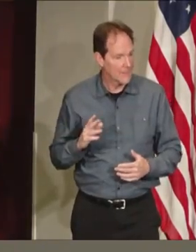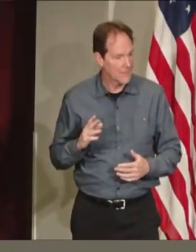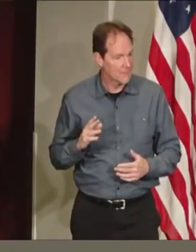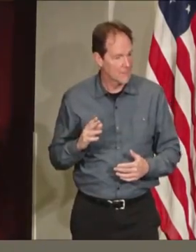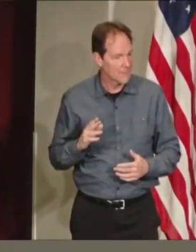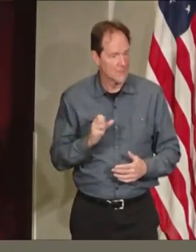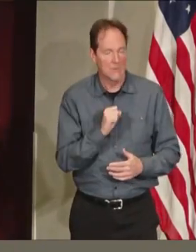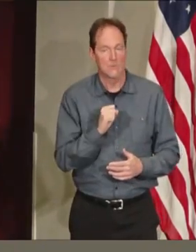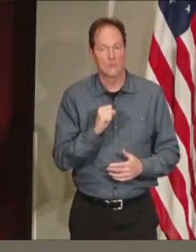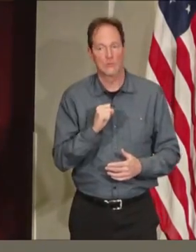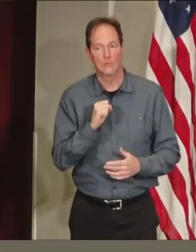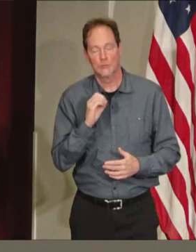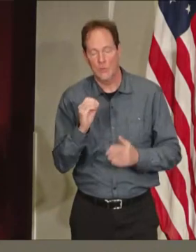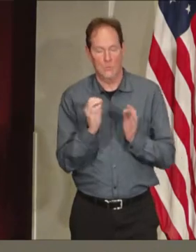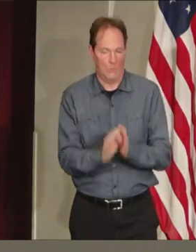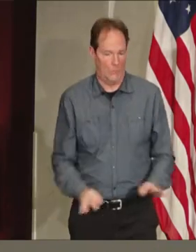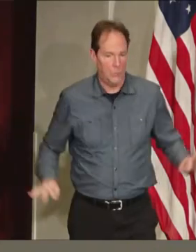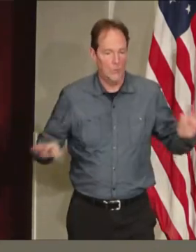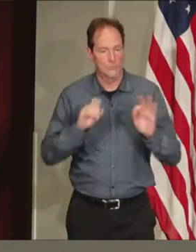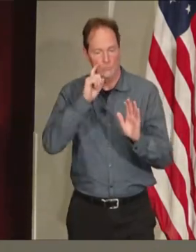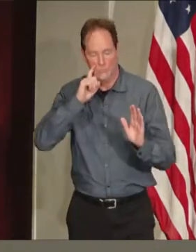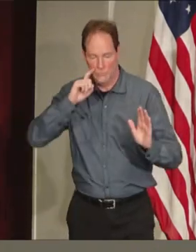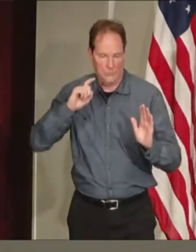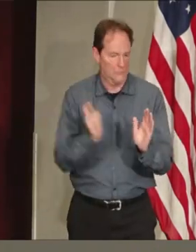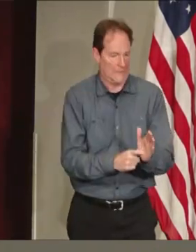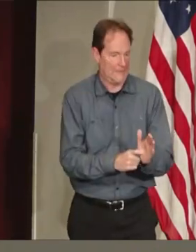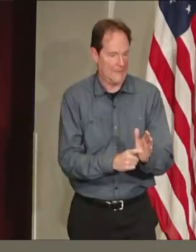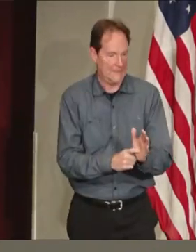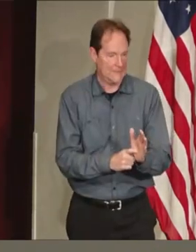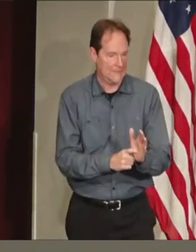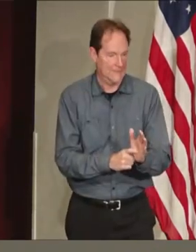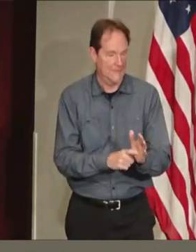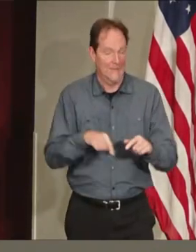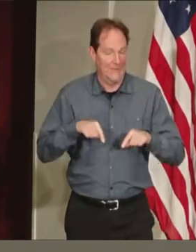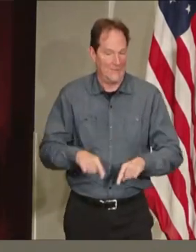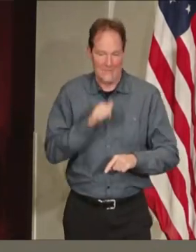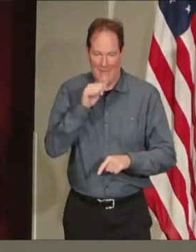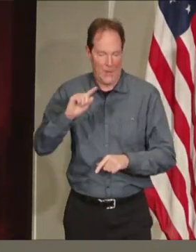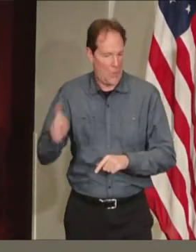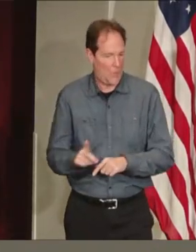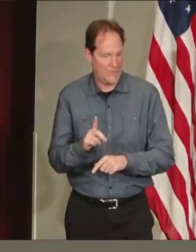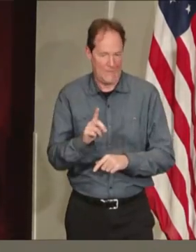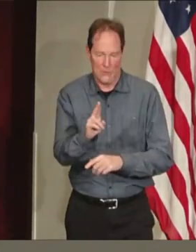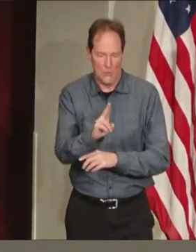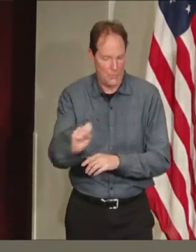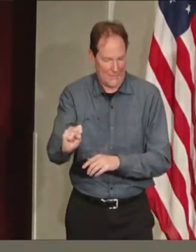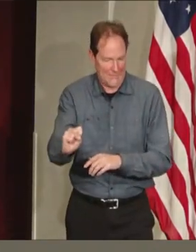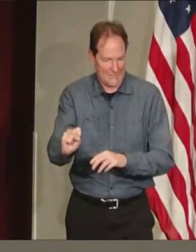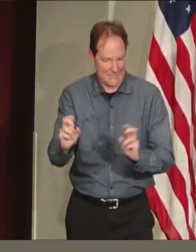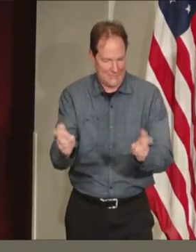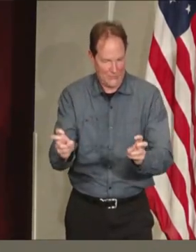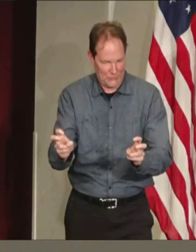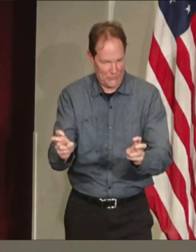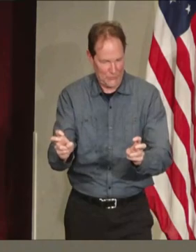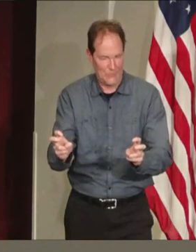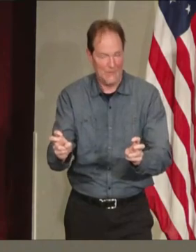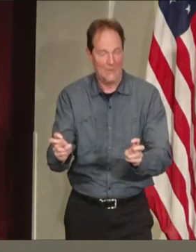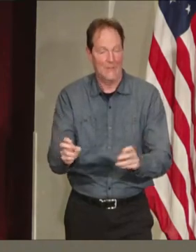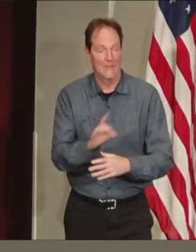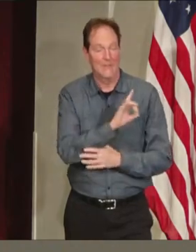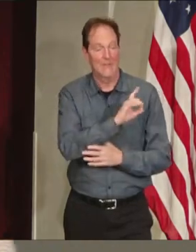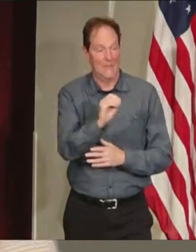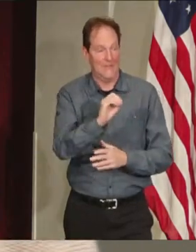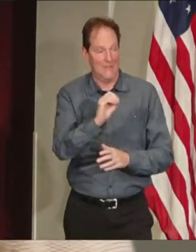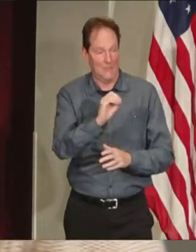It's so important to recognize that this is not just a domestic U.S. issue. 80%